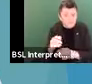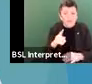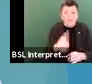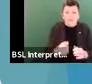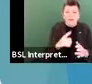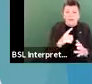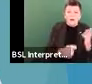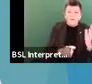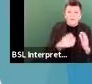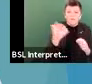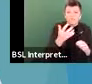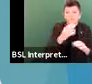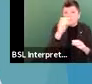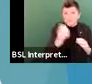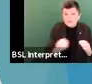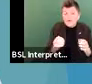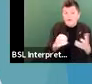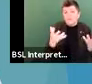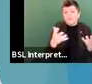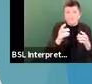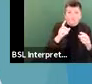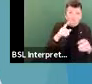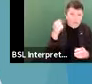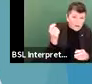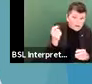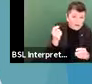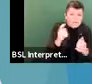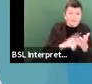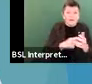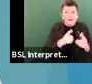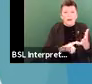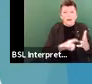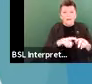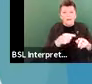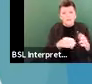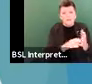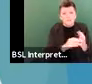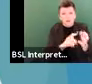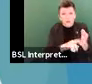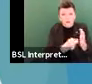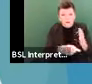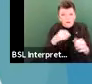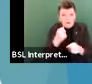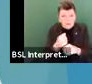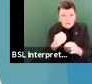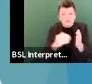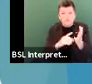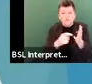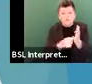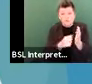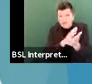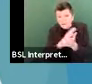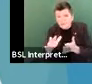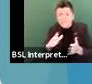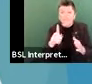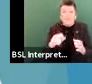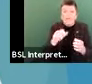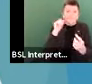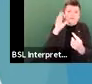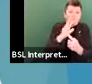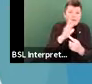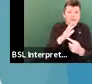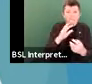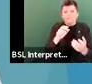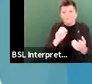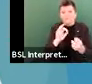in Paris, Luxembourg, Zurich. Yeah. The main message you have here is that a